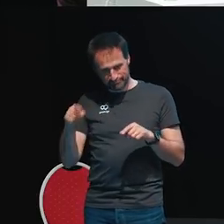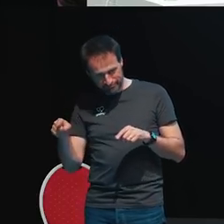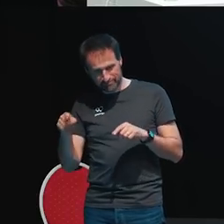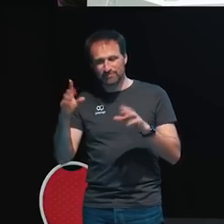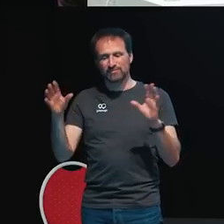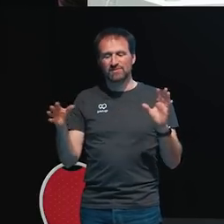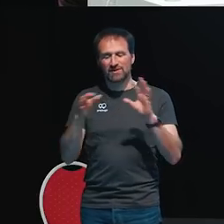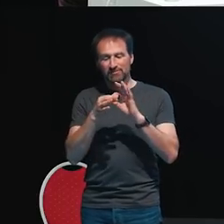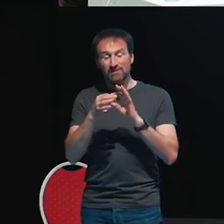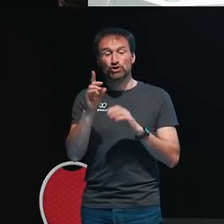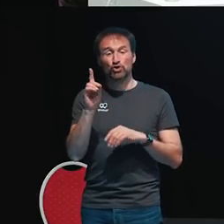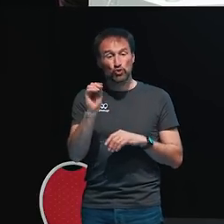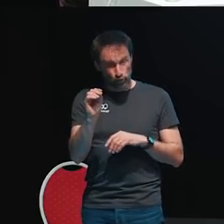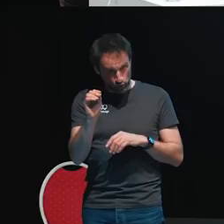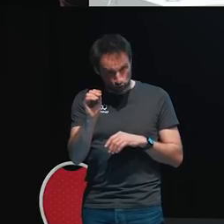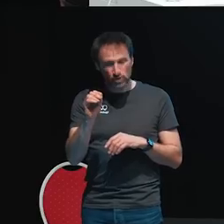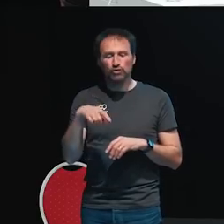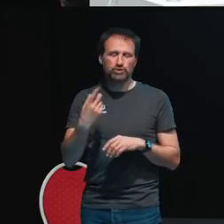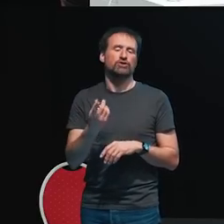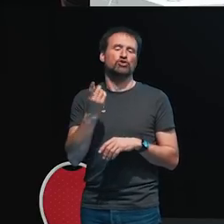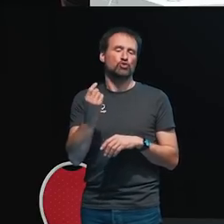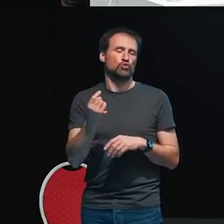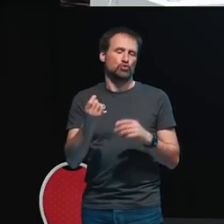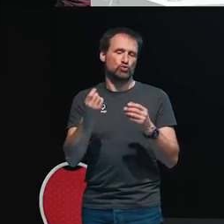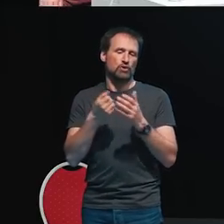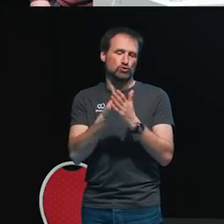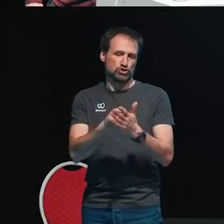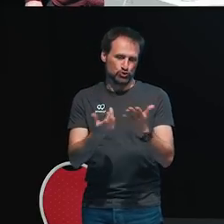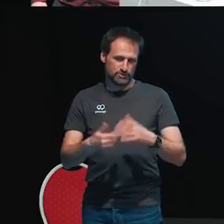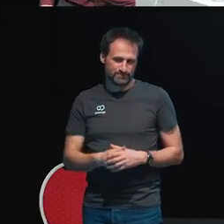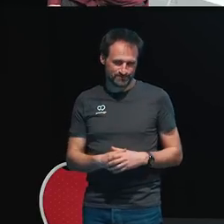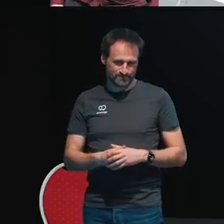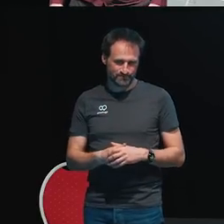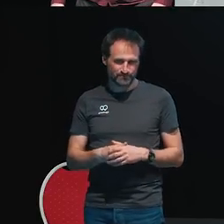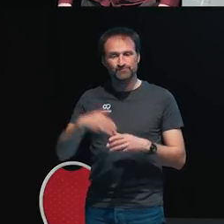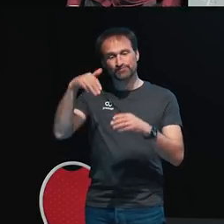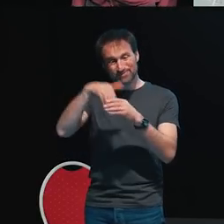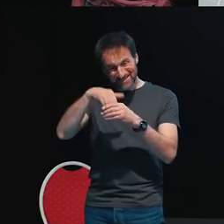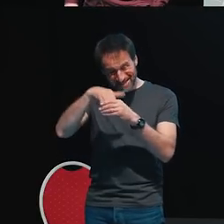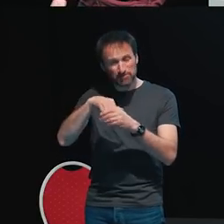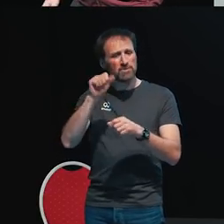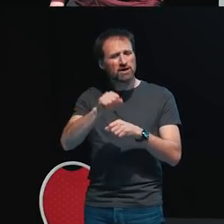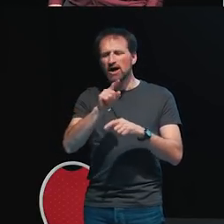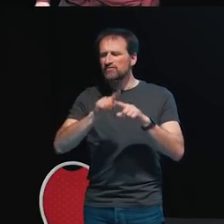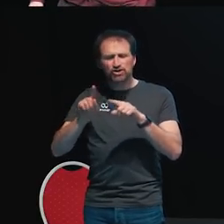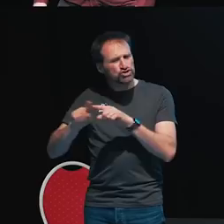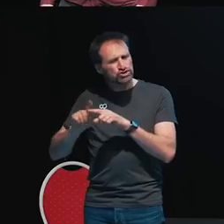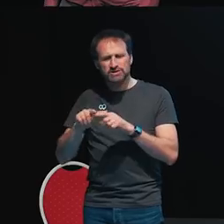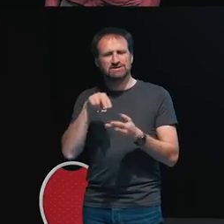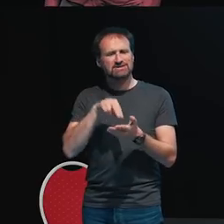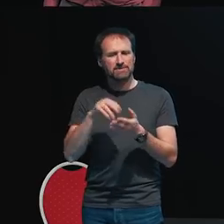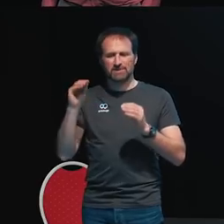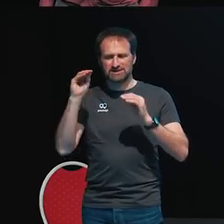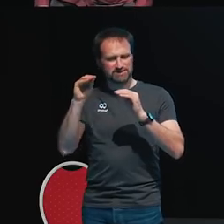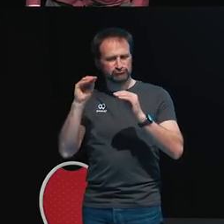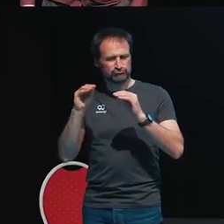do, and then this is a do expression. And inside it, you can use several statements.